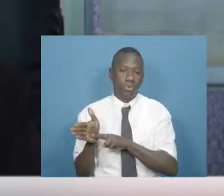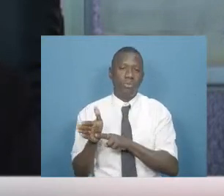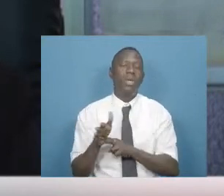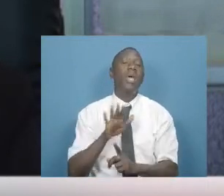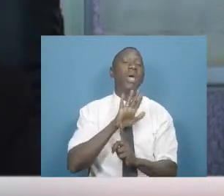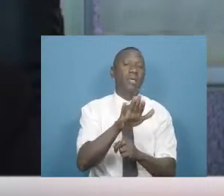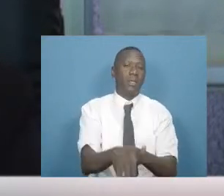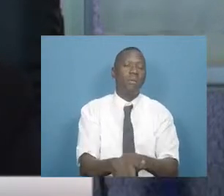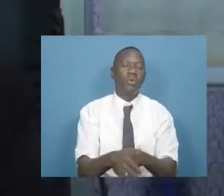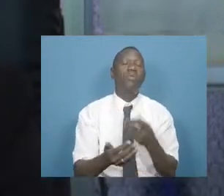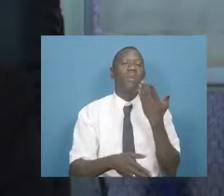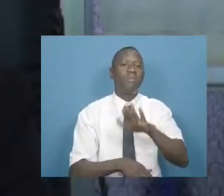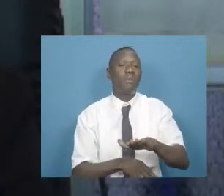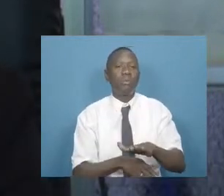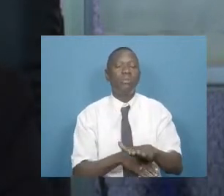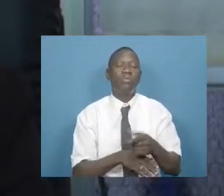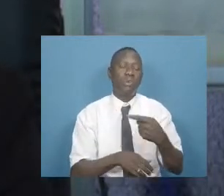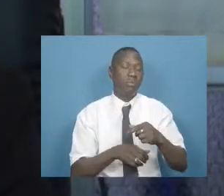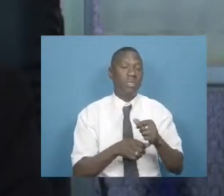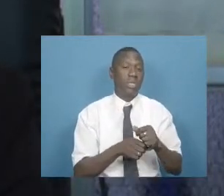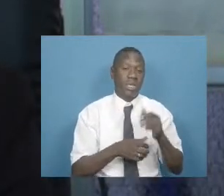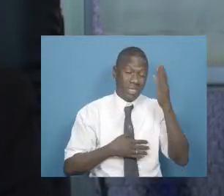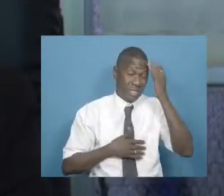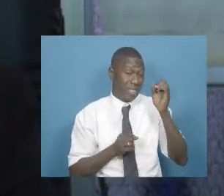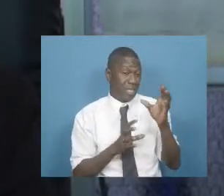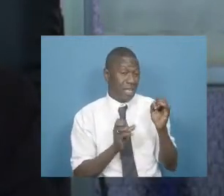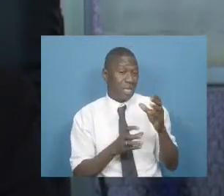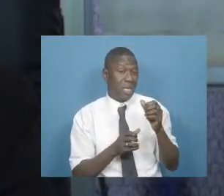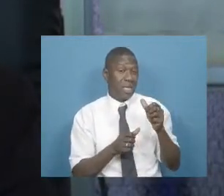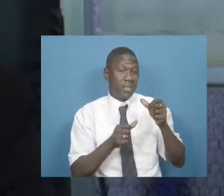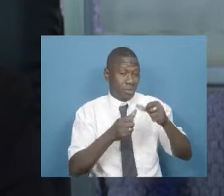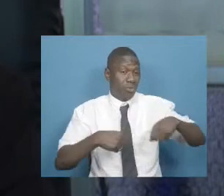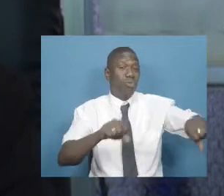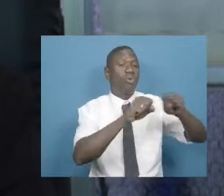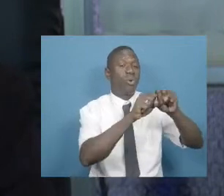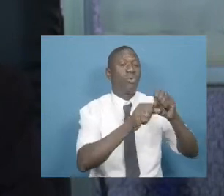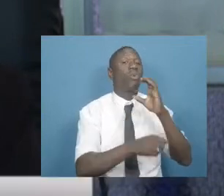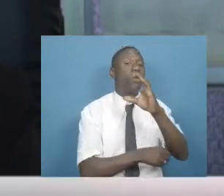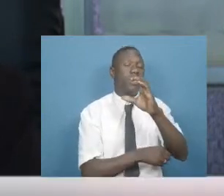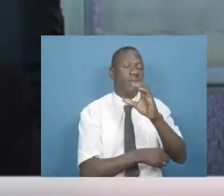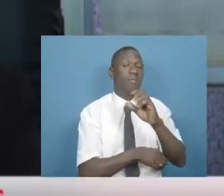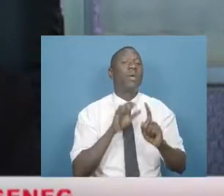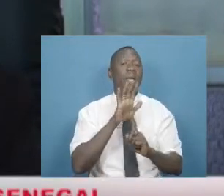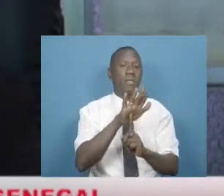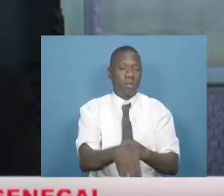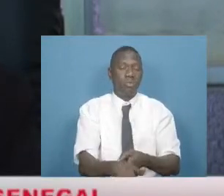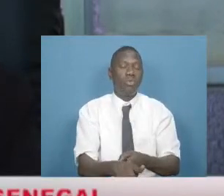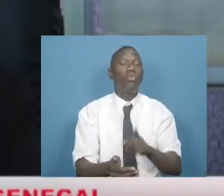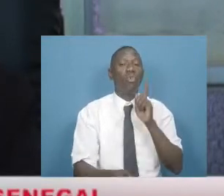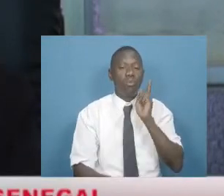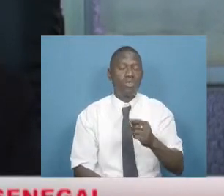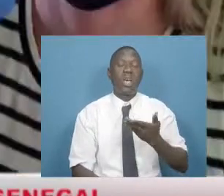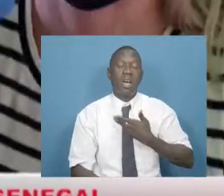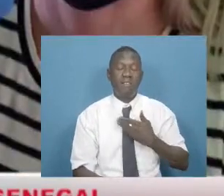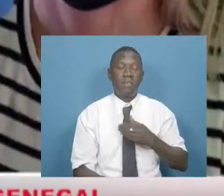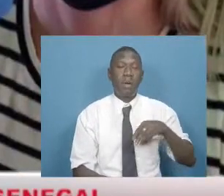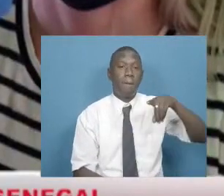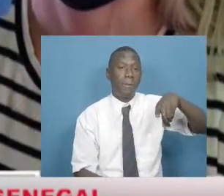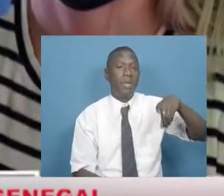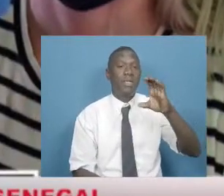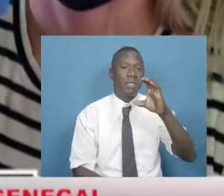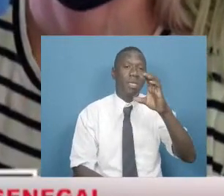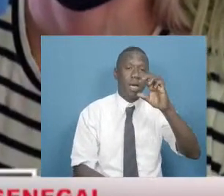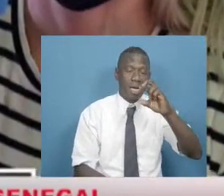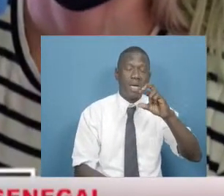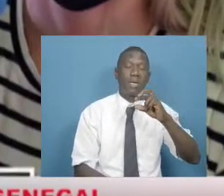from infected zones or affected countries, for example, we expect you to come with a PCR test of 72